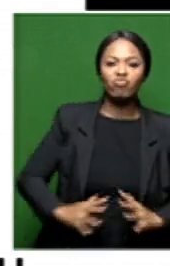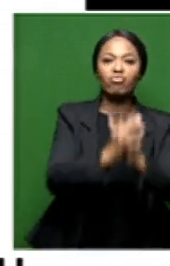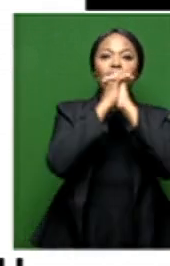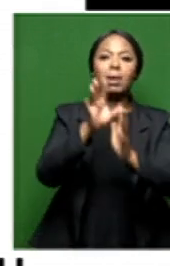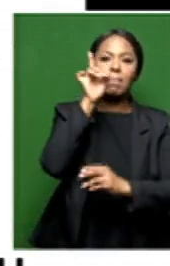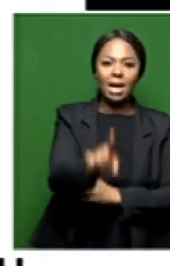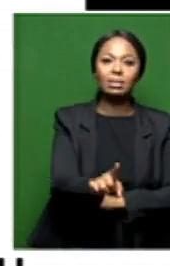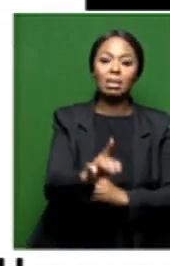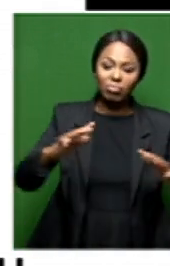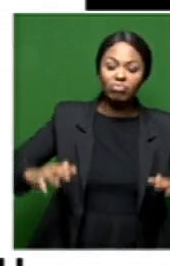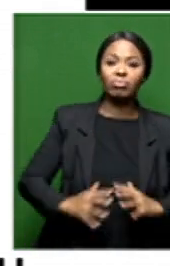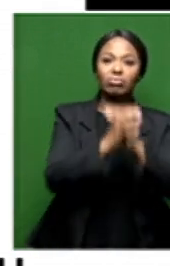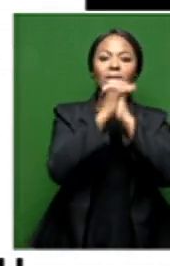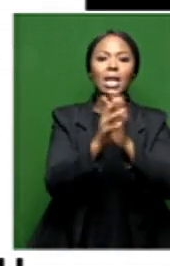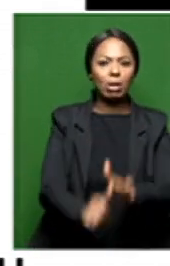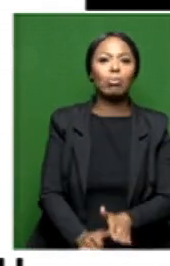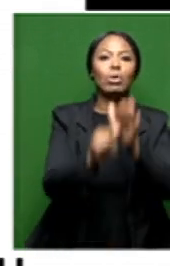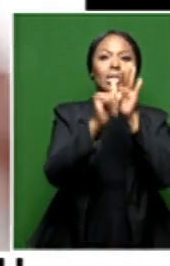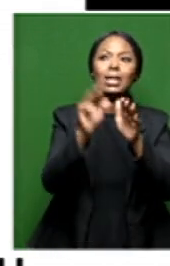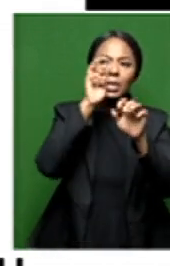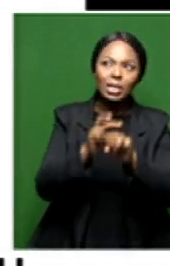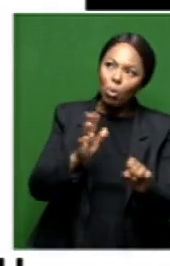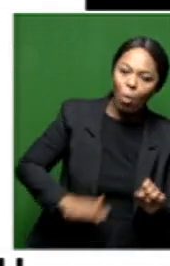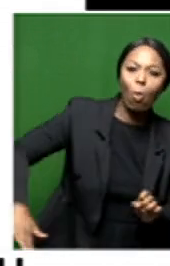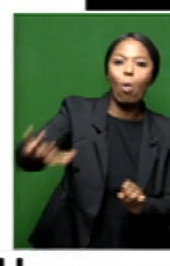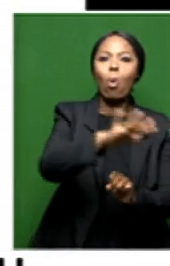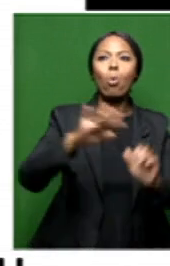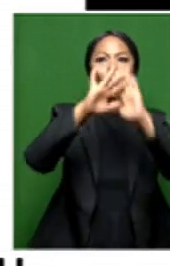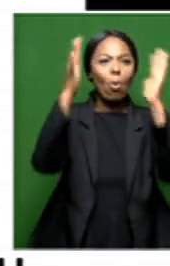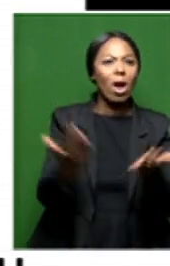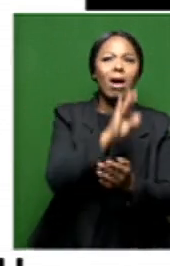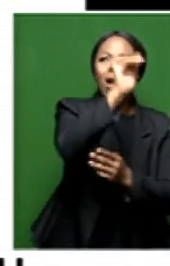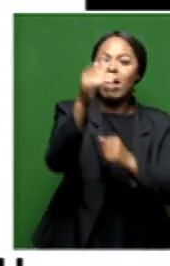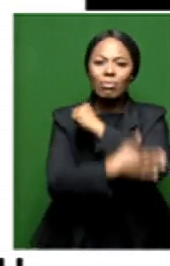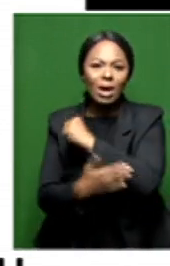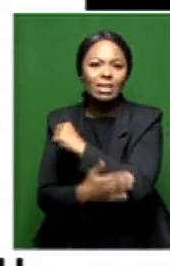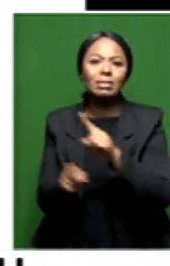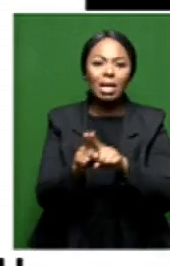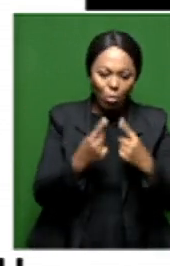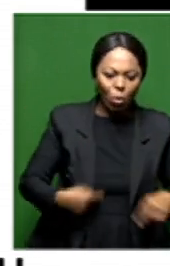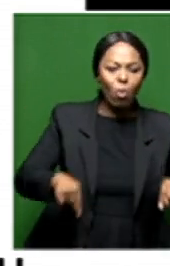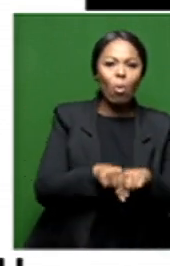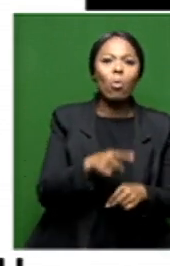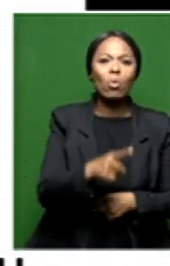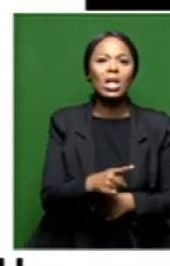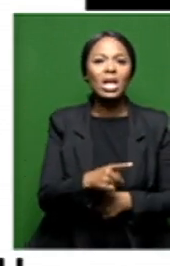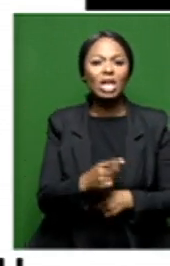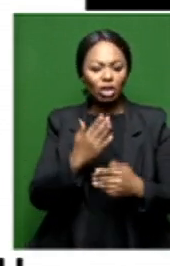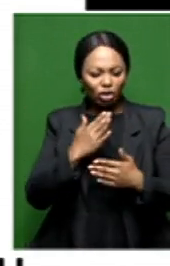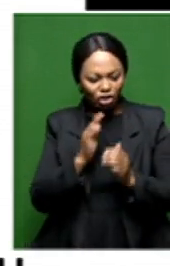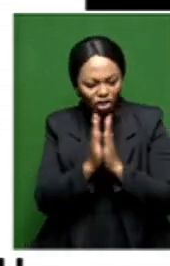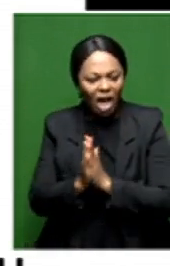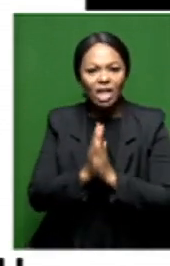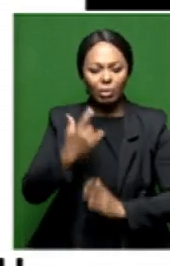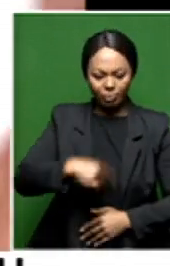is very critical and needed in our world. And it goes beyond just religion. even us as races, as ethnic groups. In